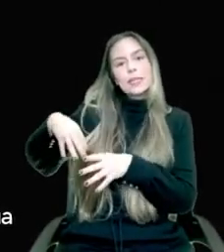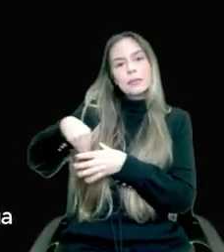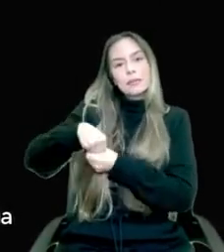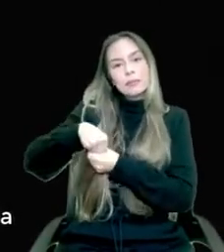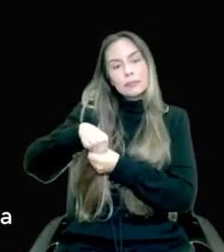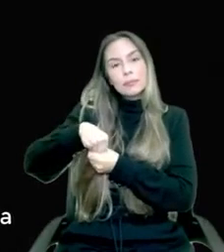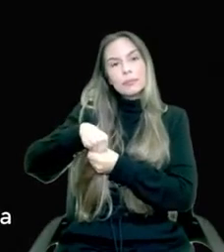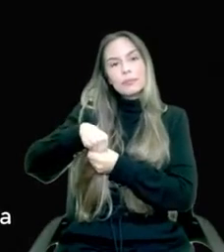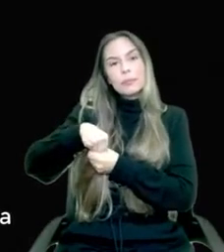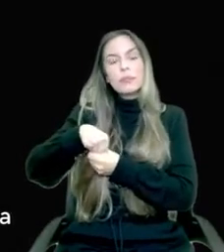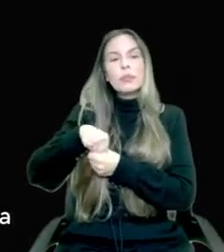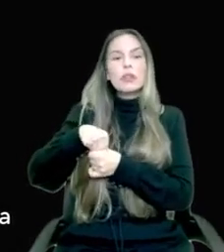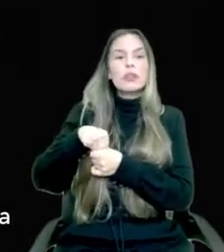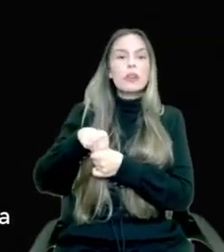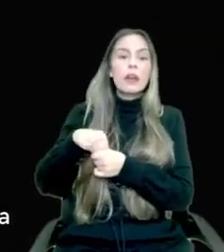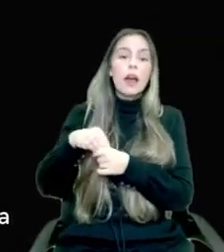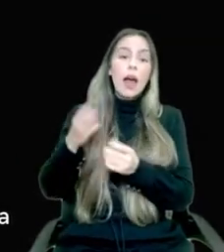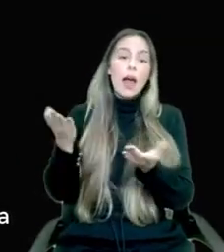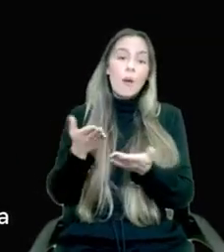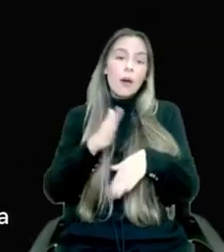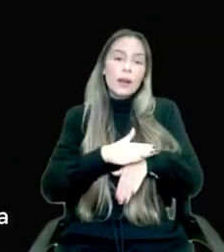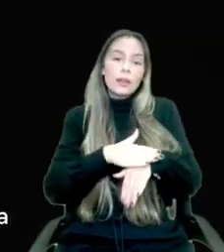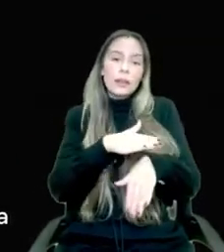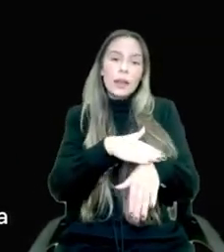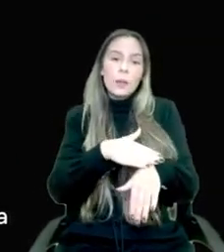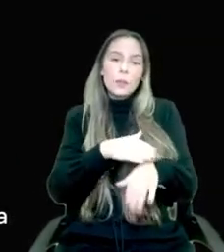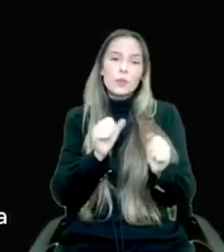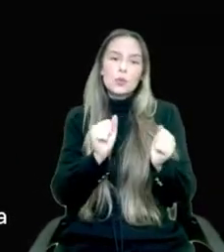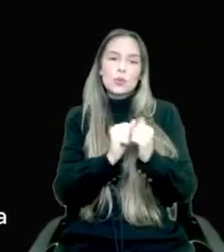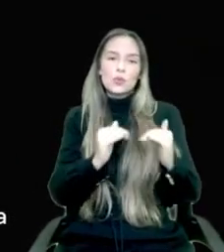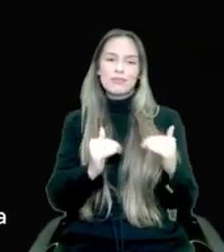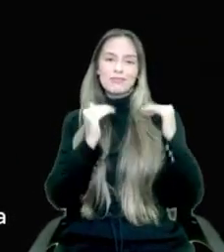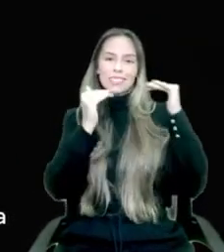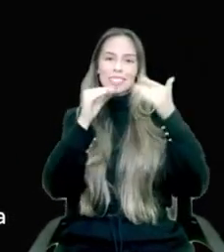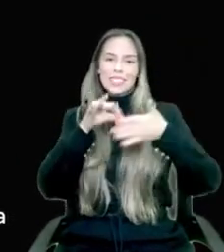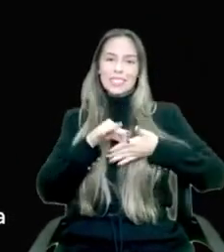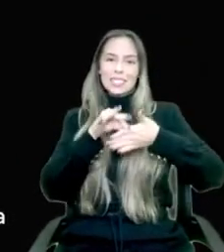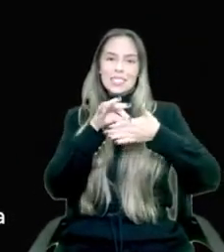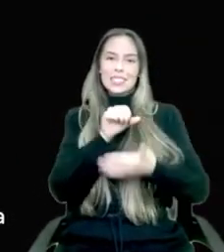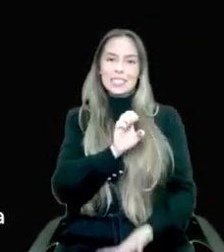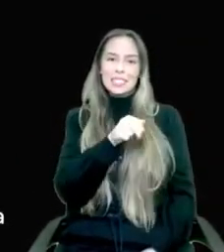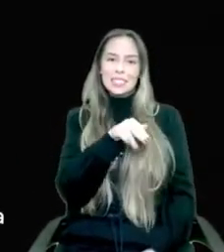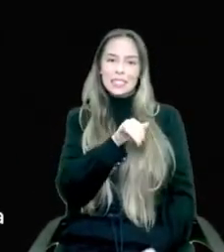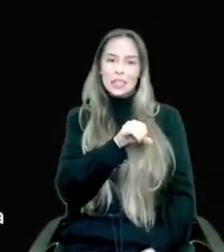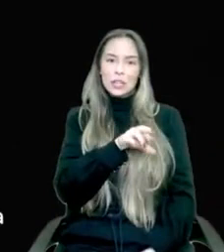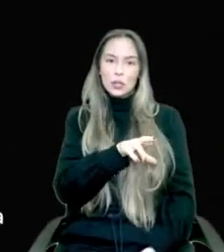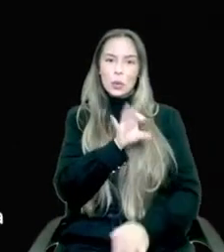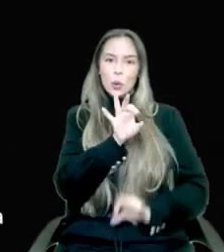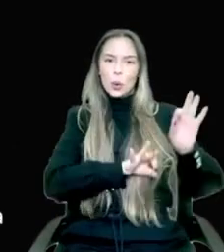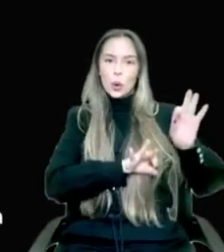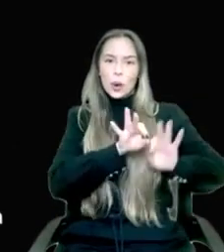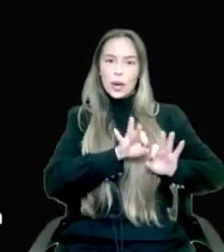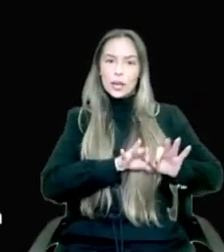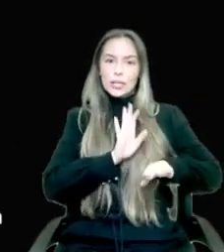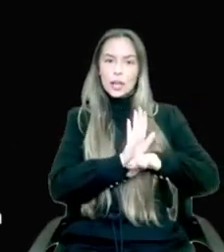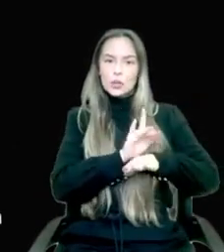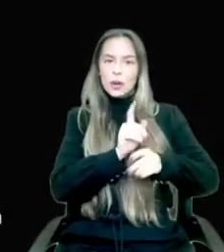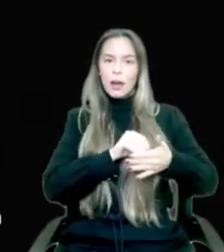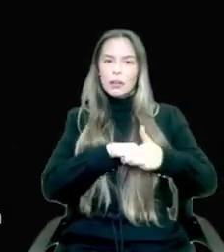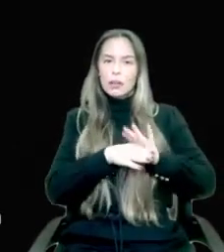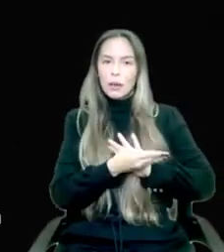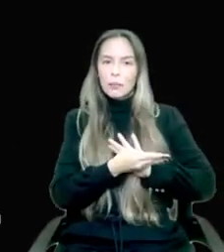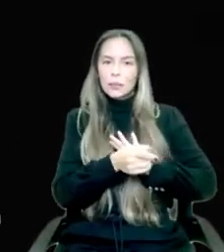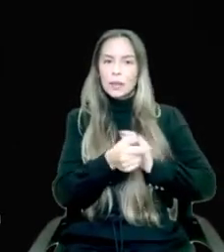And so we spend our time with senior leaders of organizations to try to help them deal with things, what turns out to